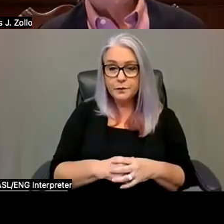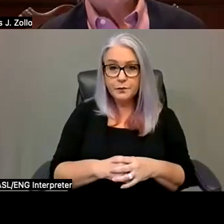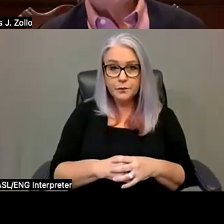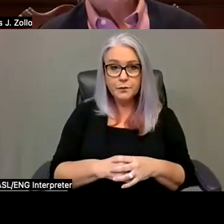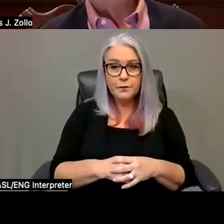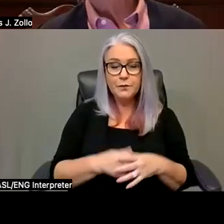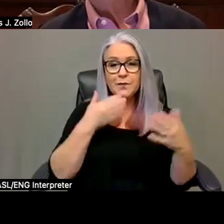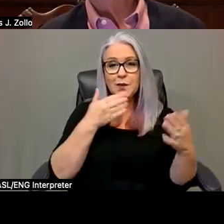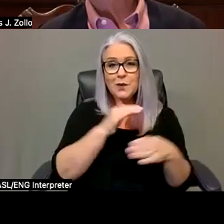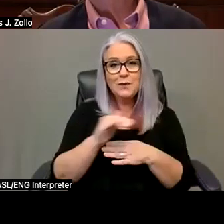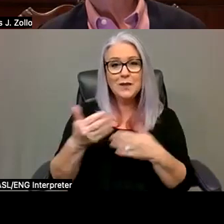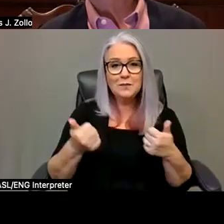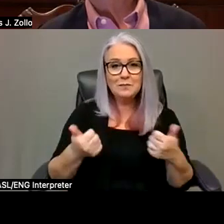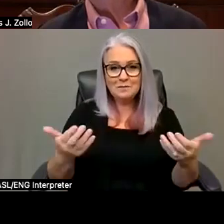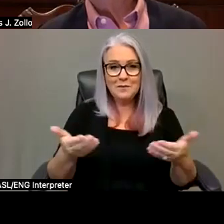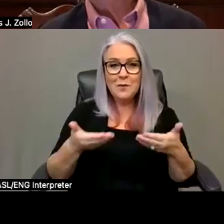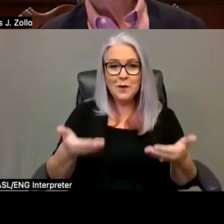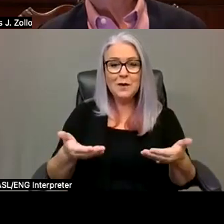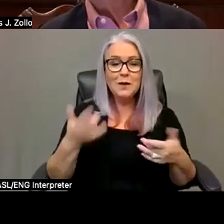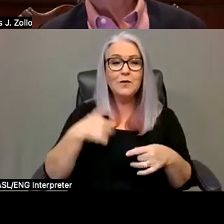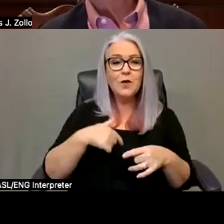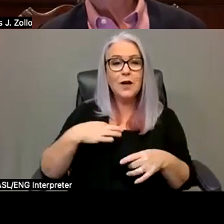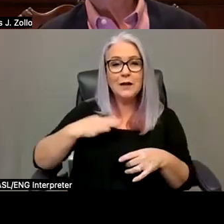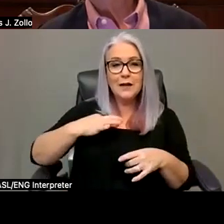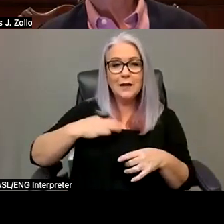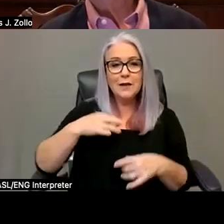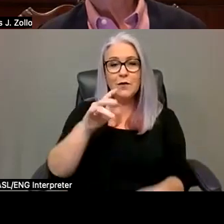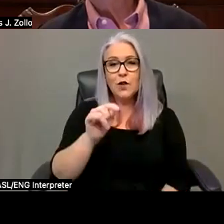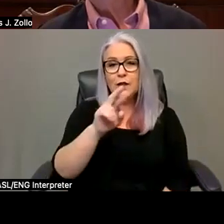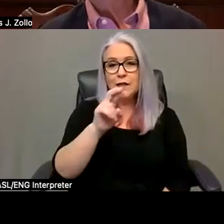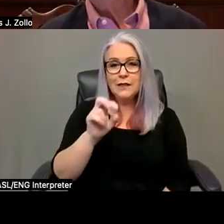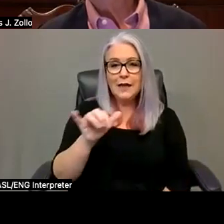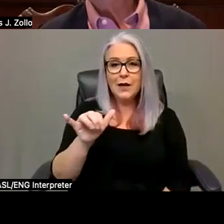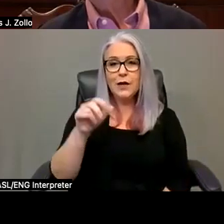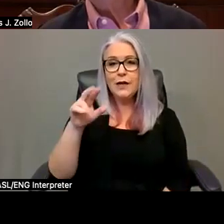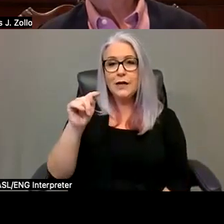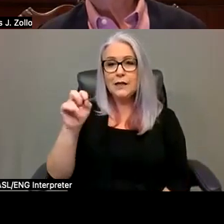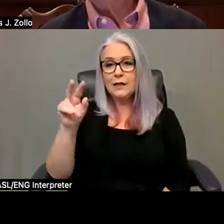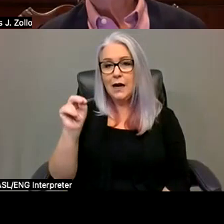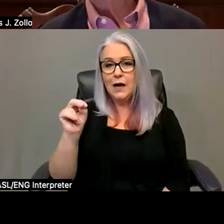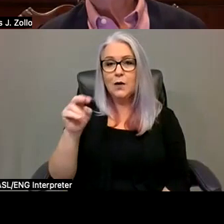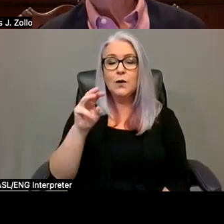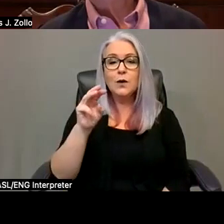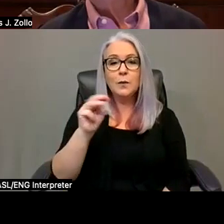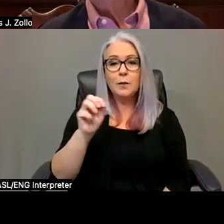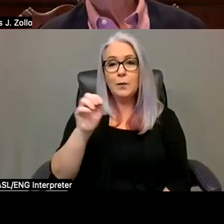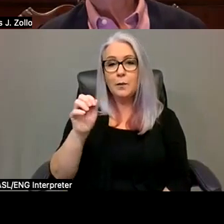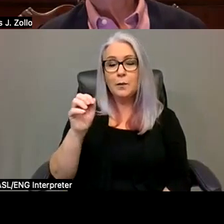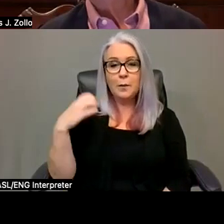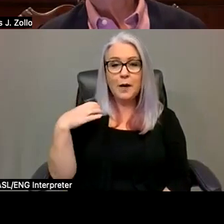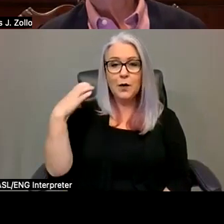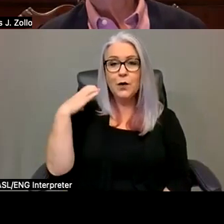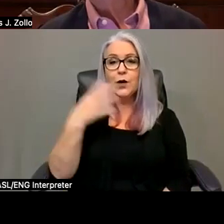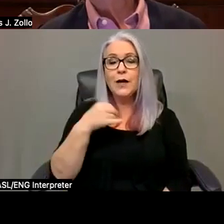Good evening. Welcome to this candidates forum for Tarrytown Mayor and Trustee. My name is Susan